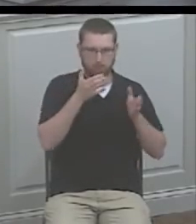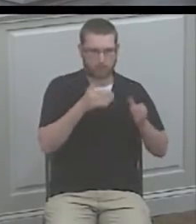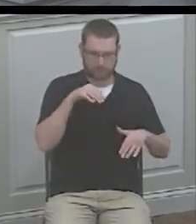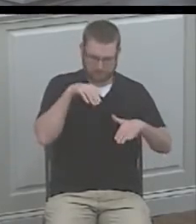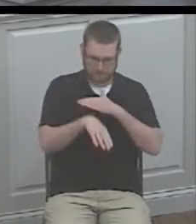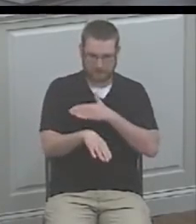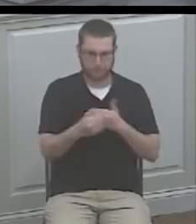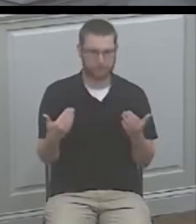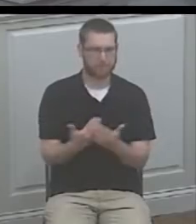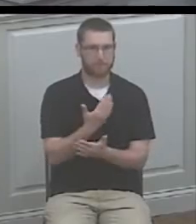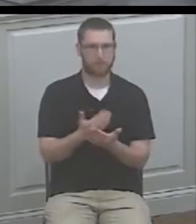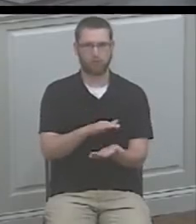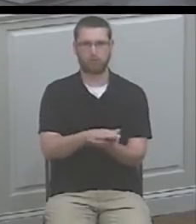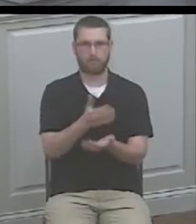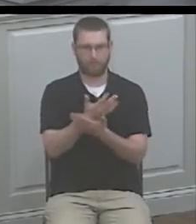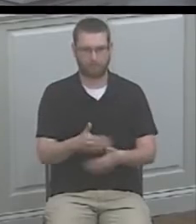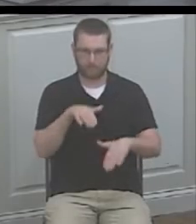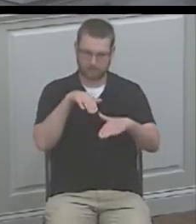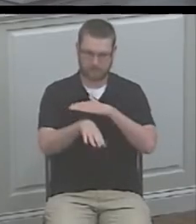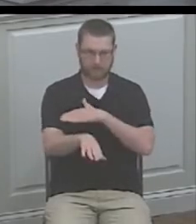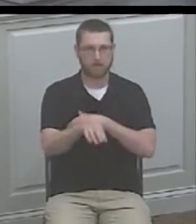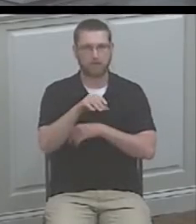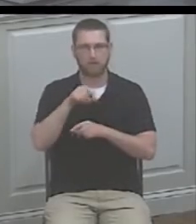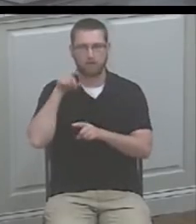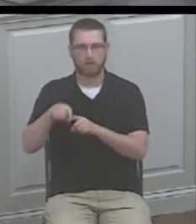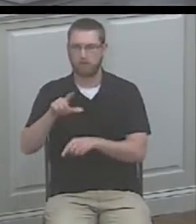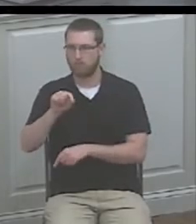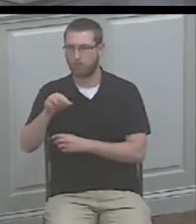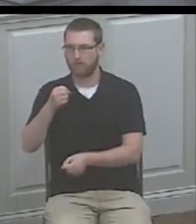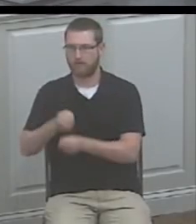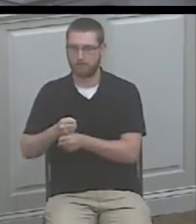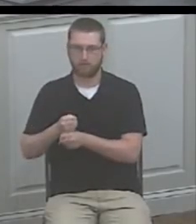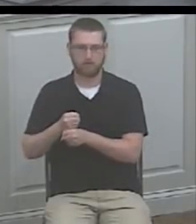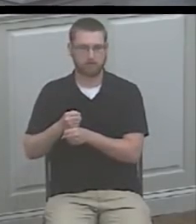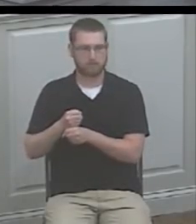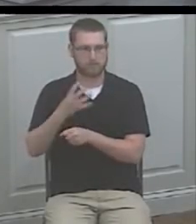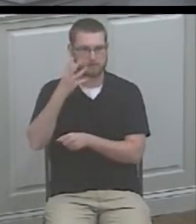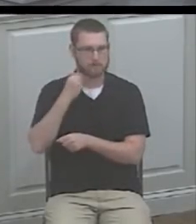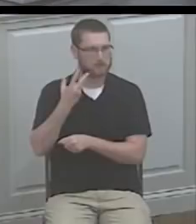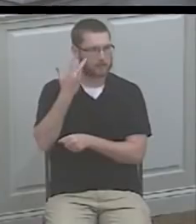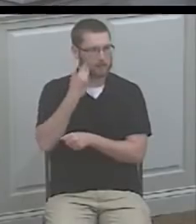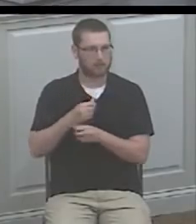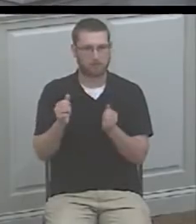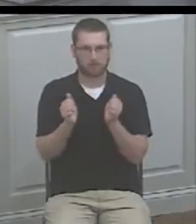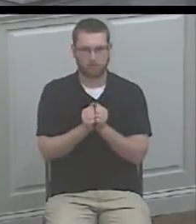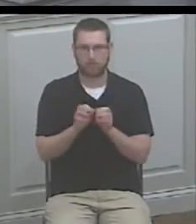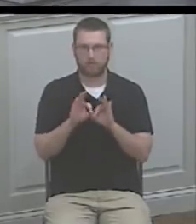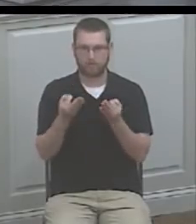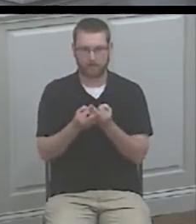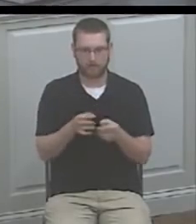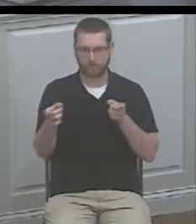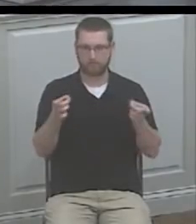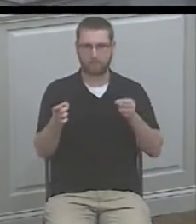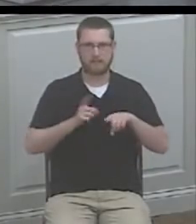in fresh out of the academy to the 20-year veteran who's got a family. Those are two